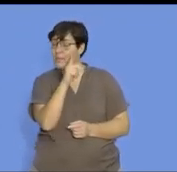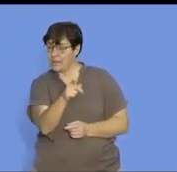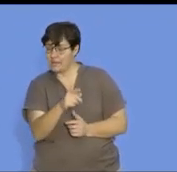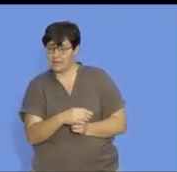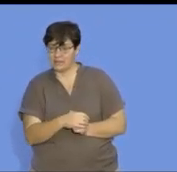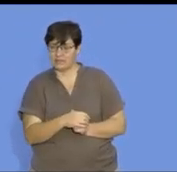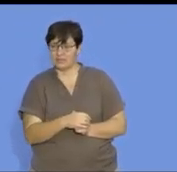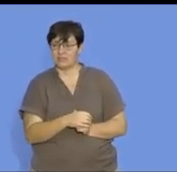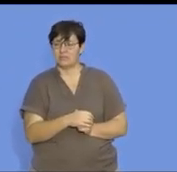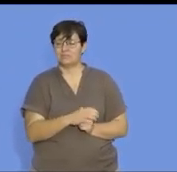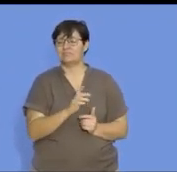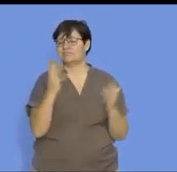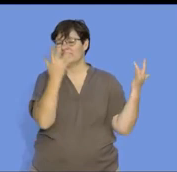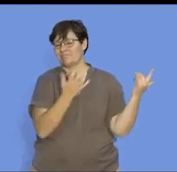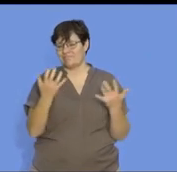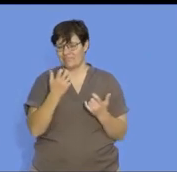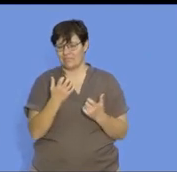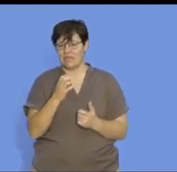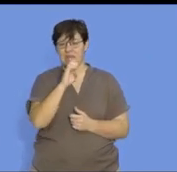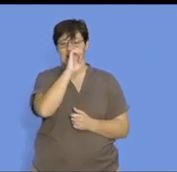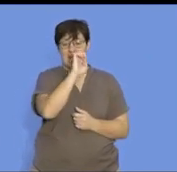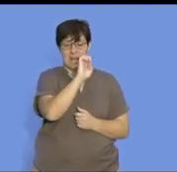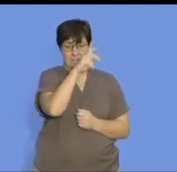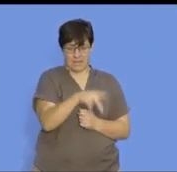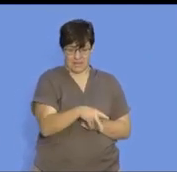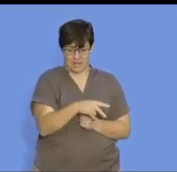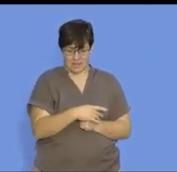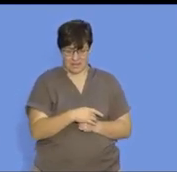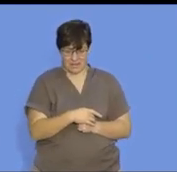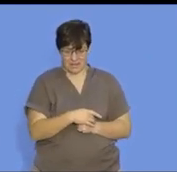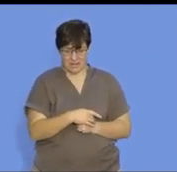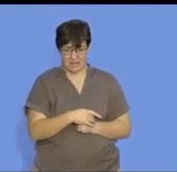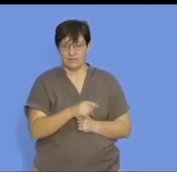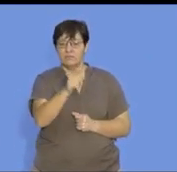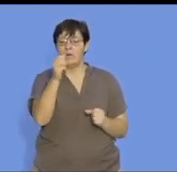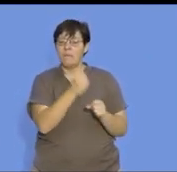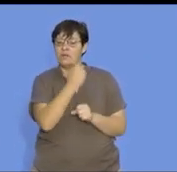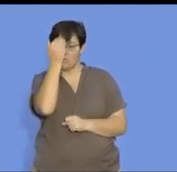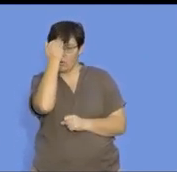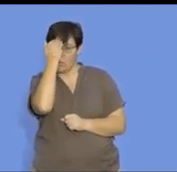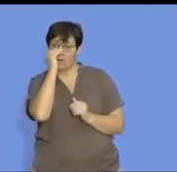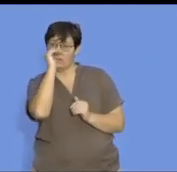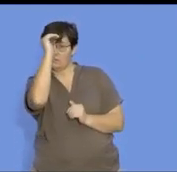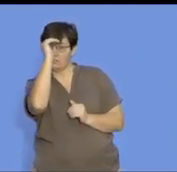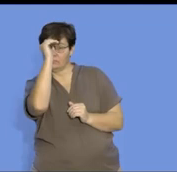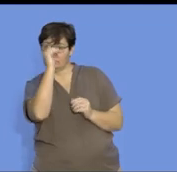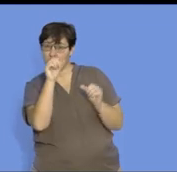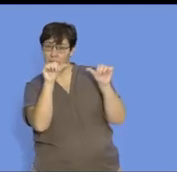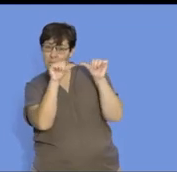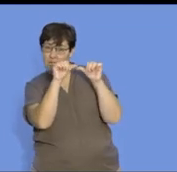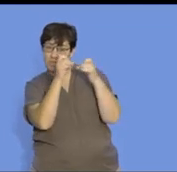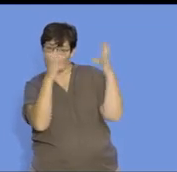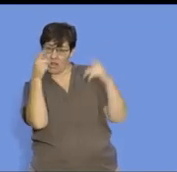that when we work out potential energy, we have to know where the height is being measured